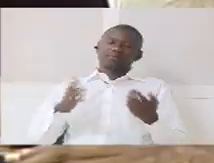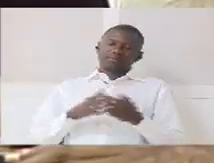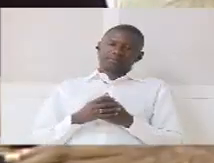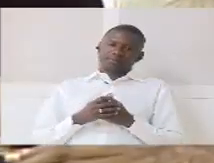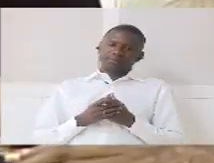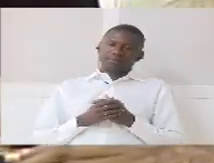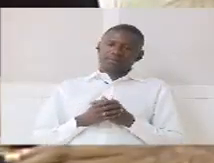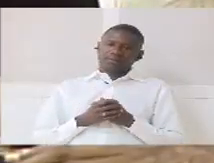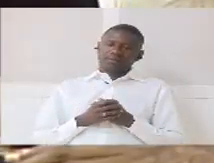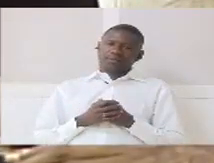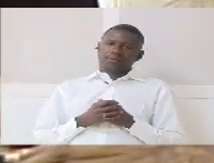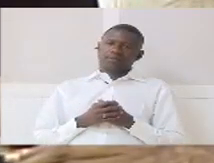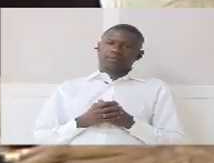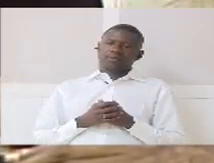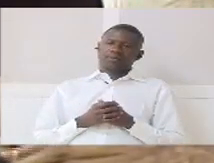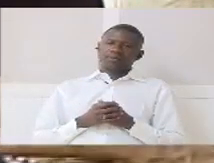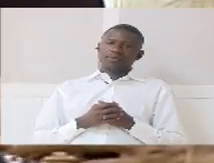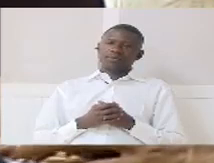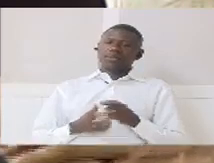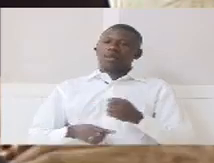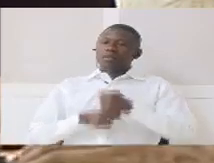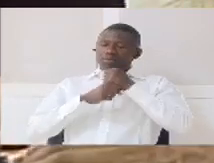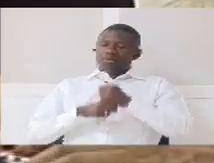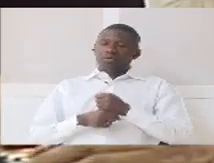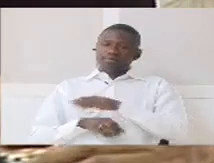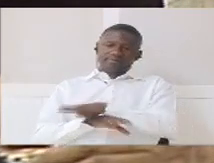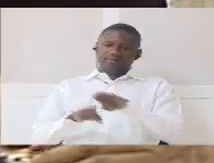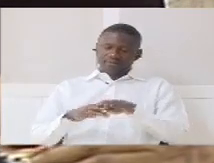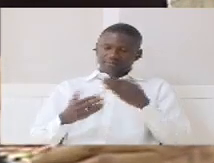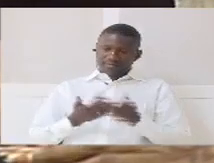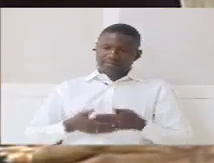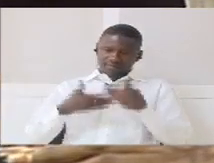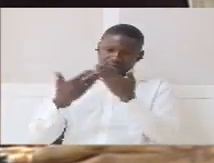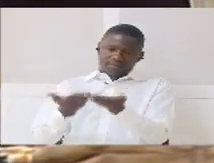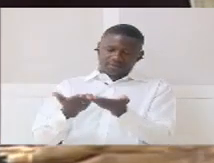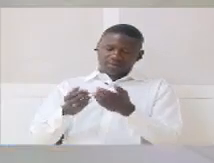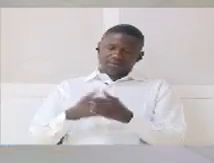Thank you, Bishop. Have the floor, please. Bishop, thank you,